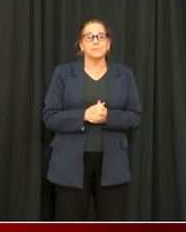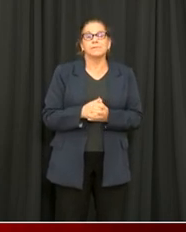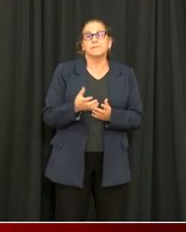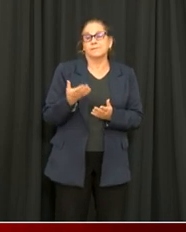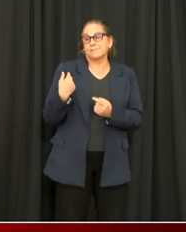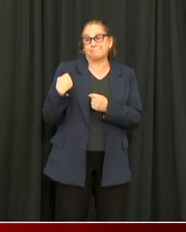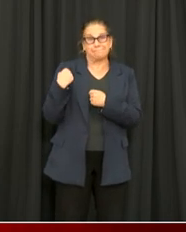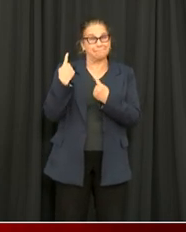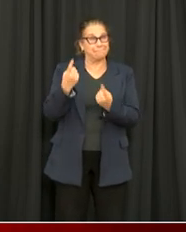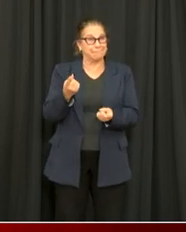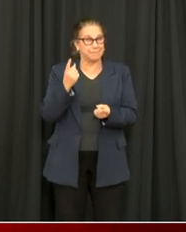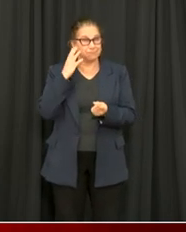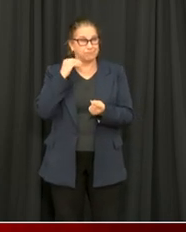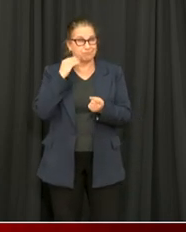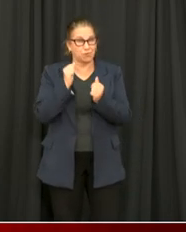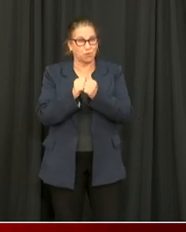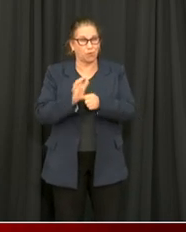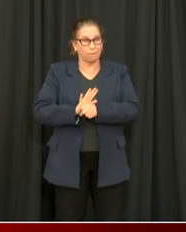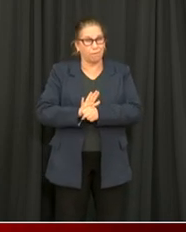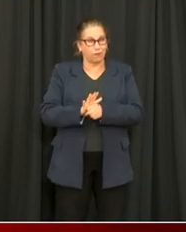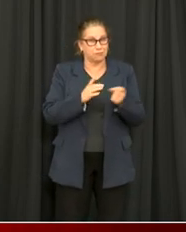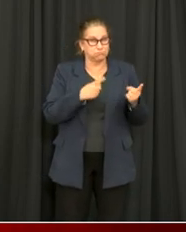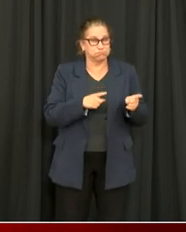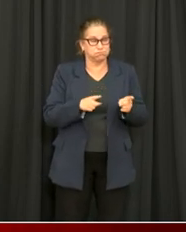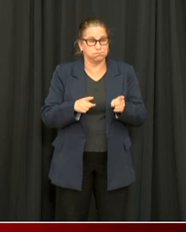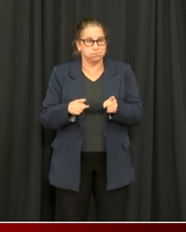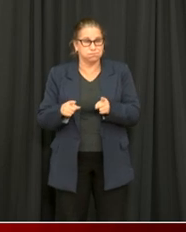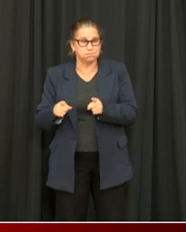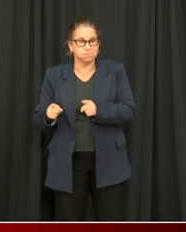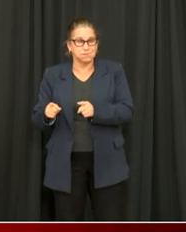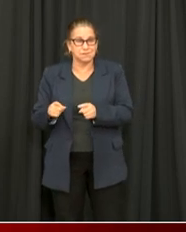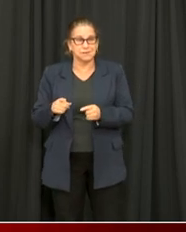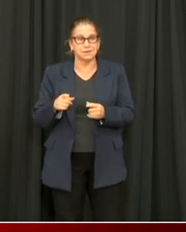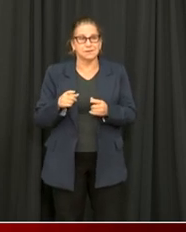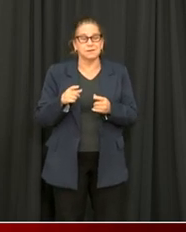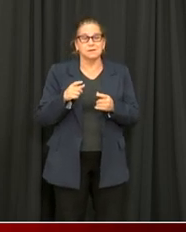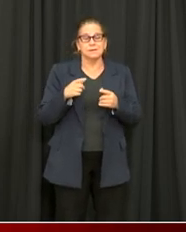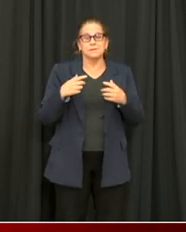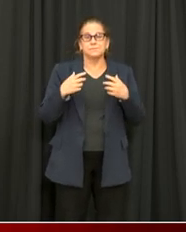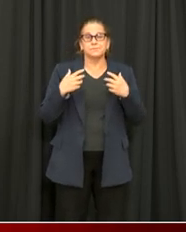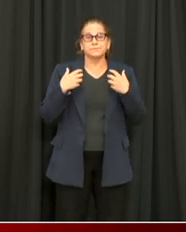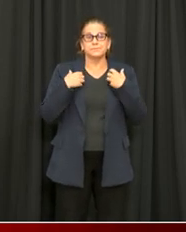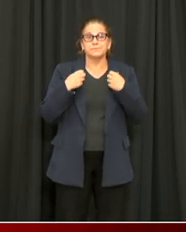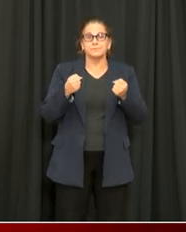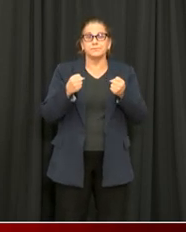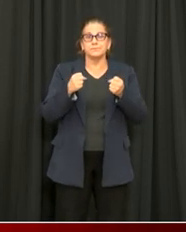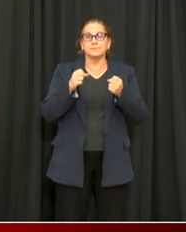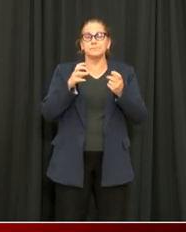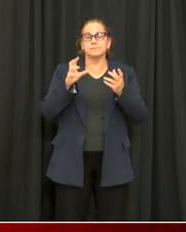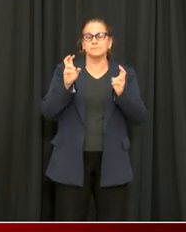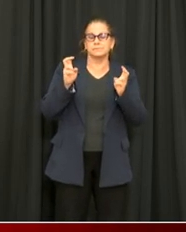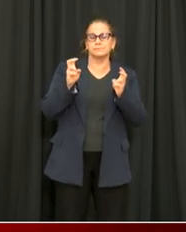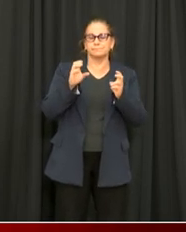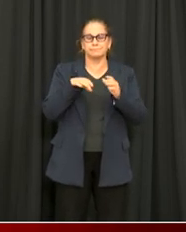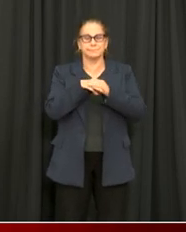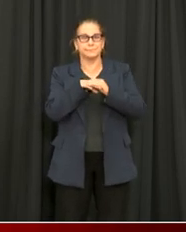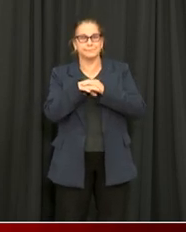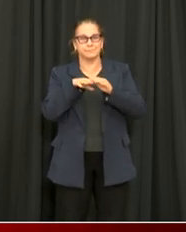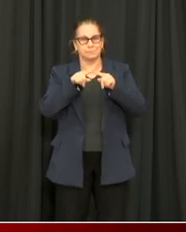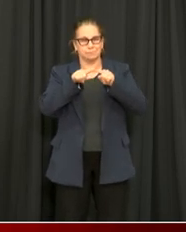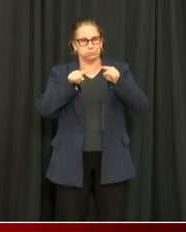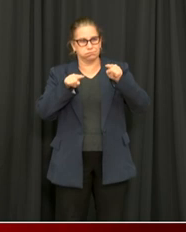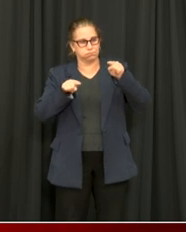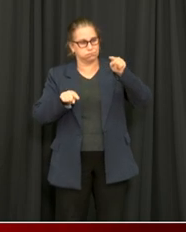COVID-19 is that health disparities are stark and that we need to make every